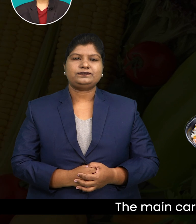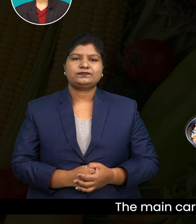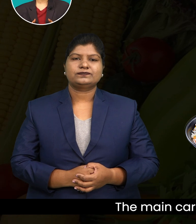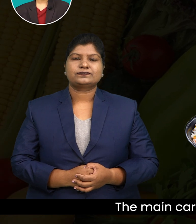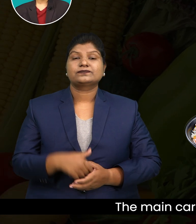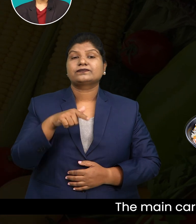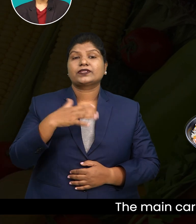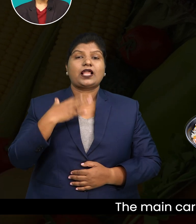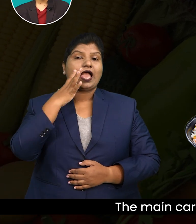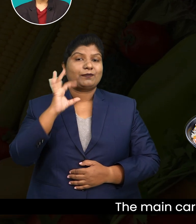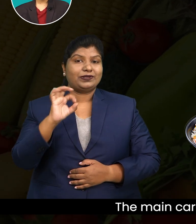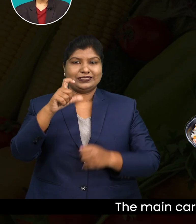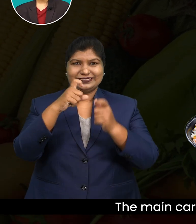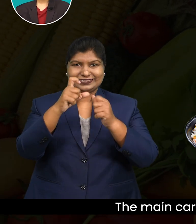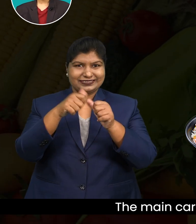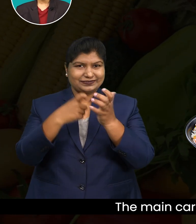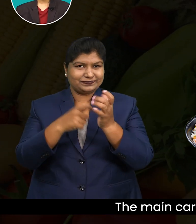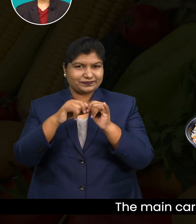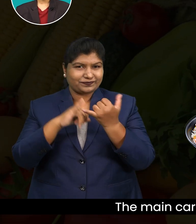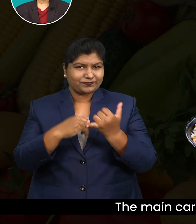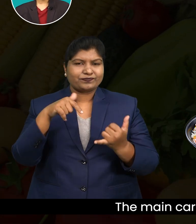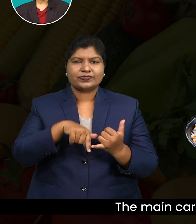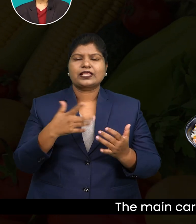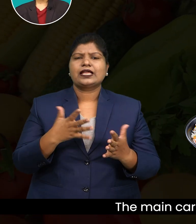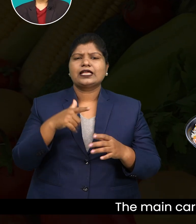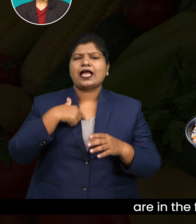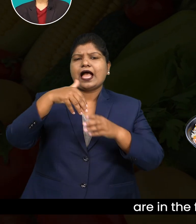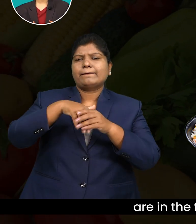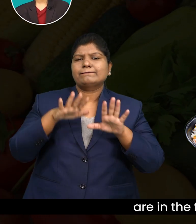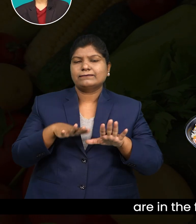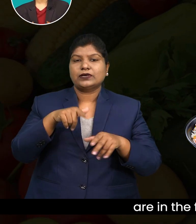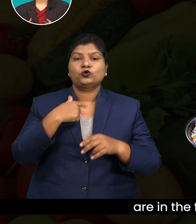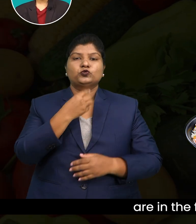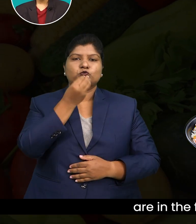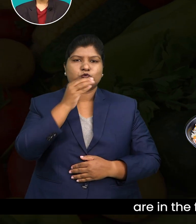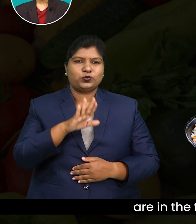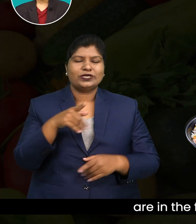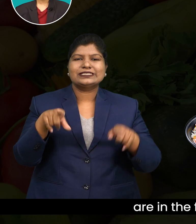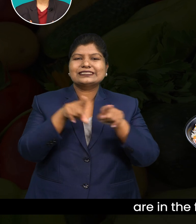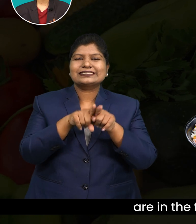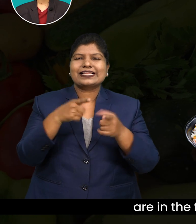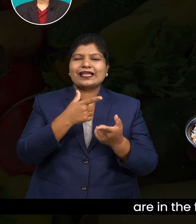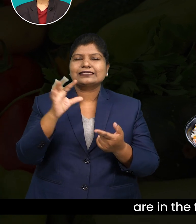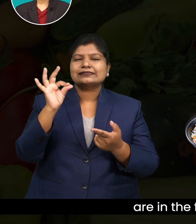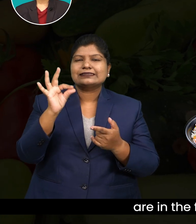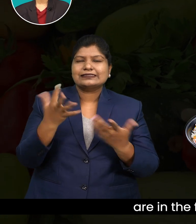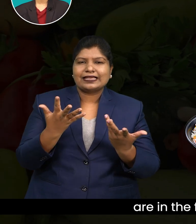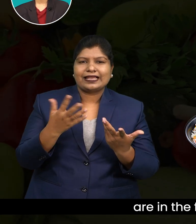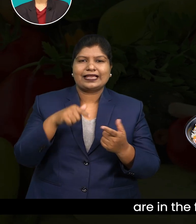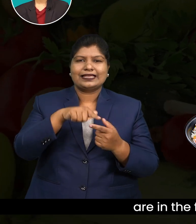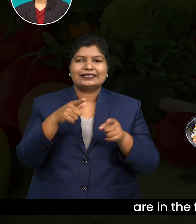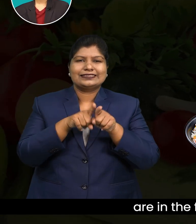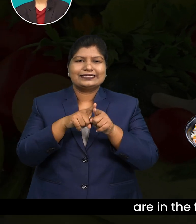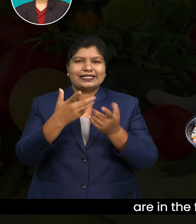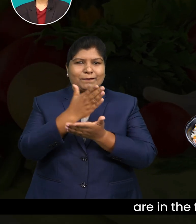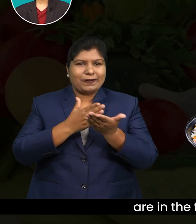The main carbohydrates found in our food are in the form of starch and sugars.